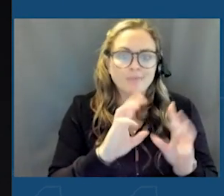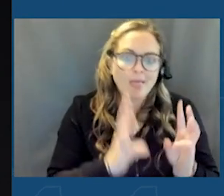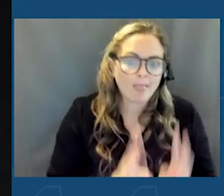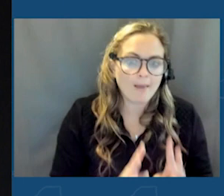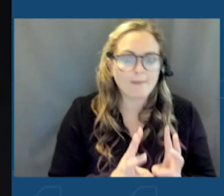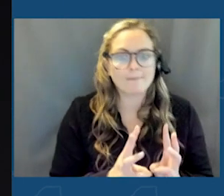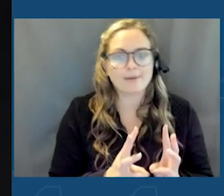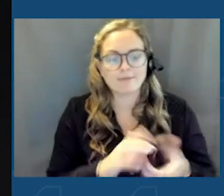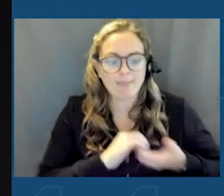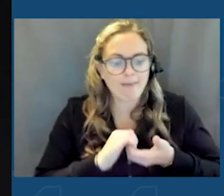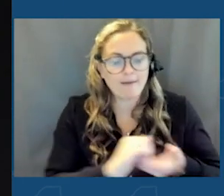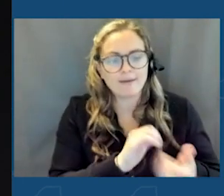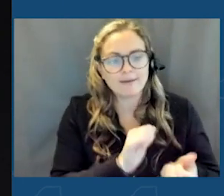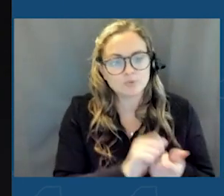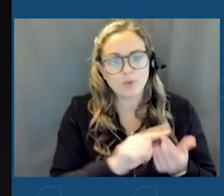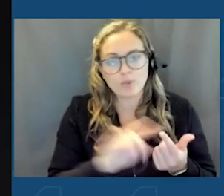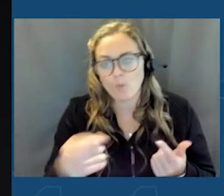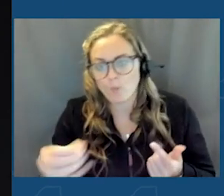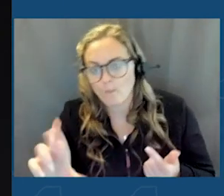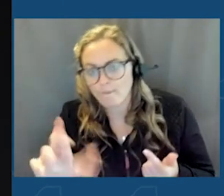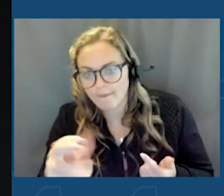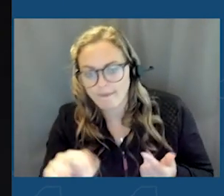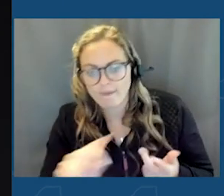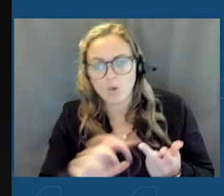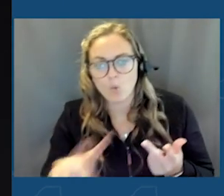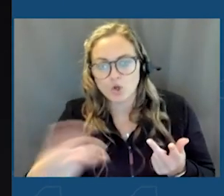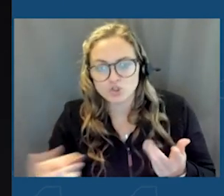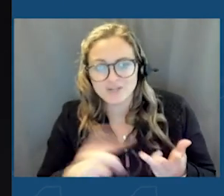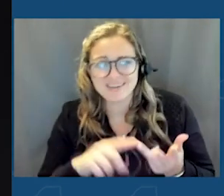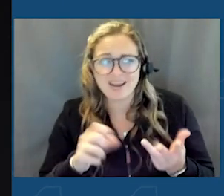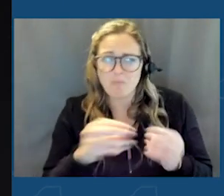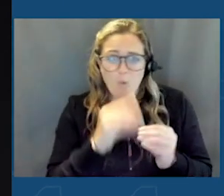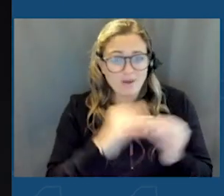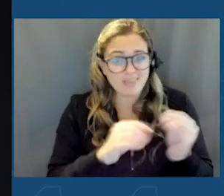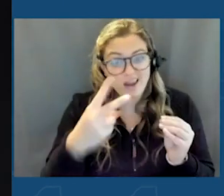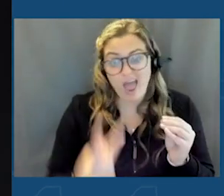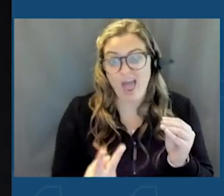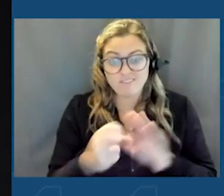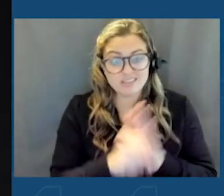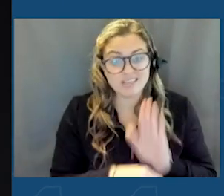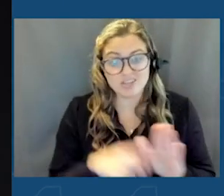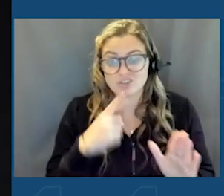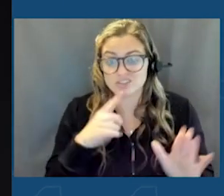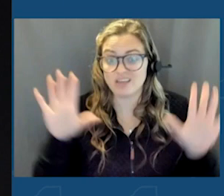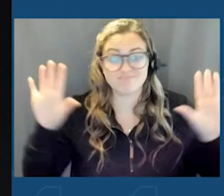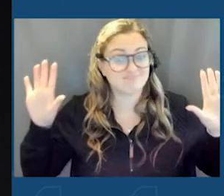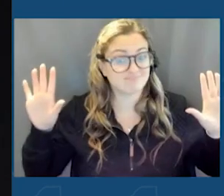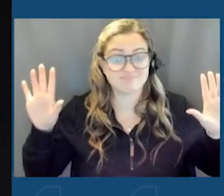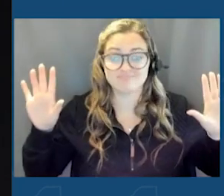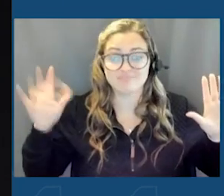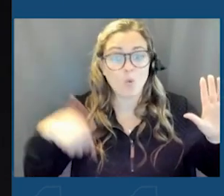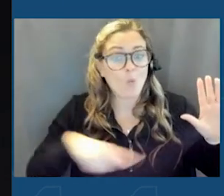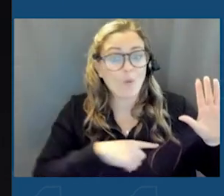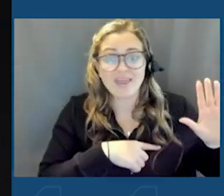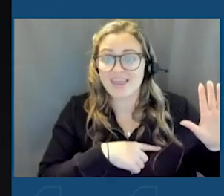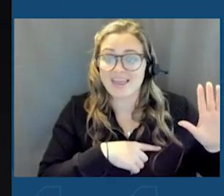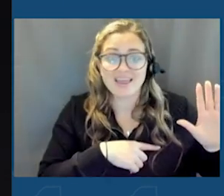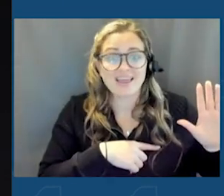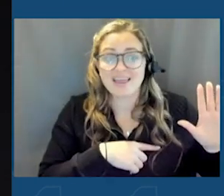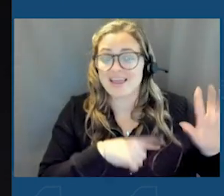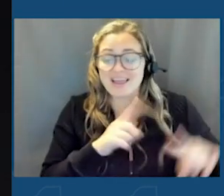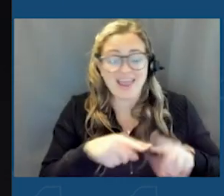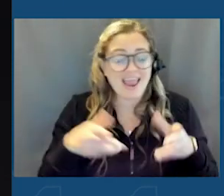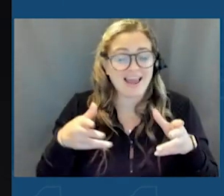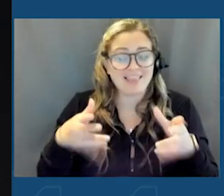Washington State, and actually more than half of the states are banding together and saying, you know what, we can't let this go.